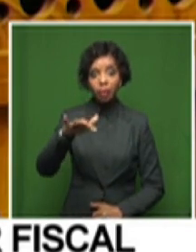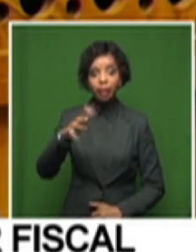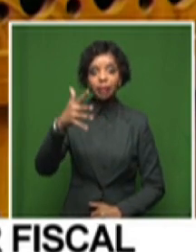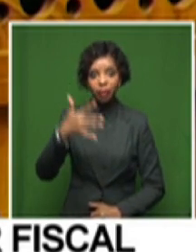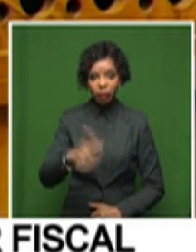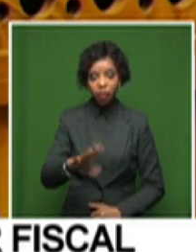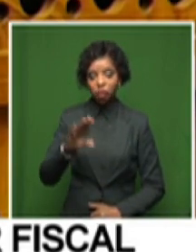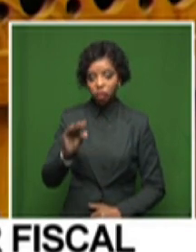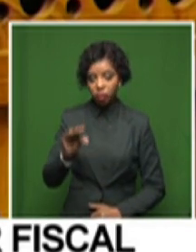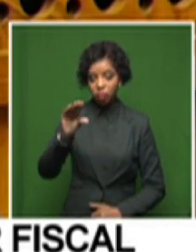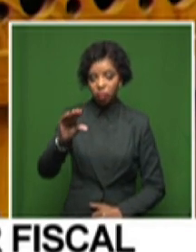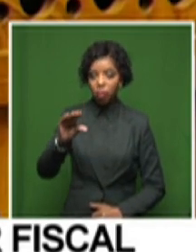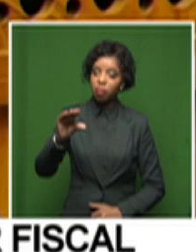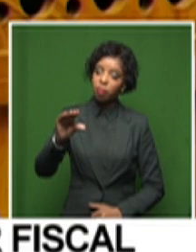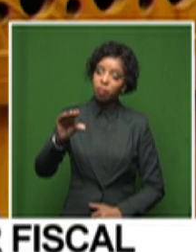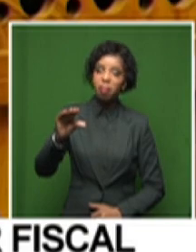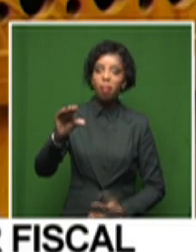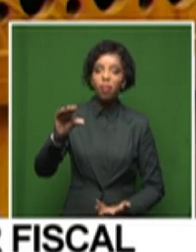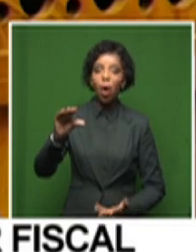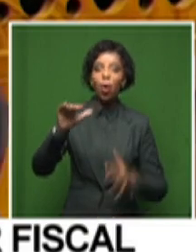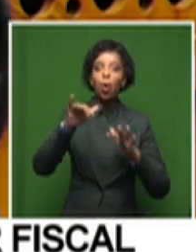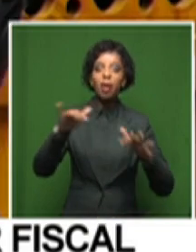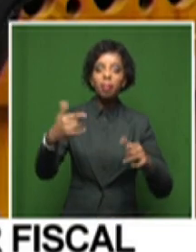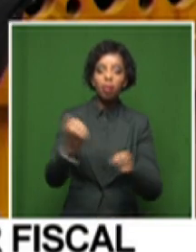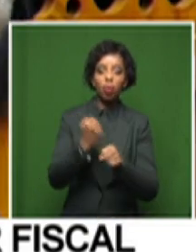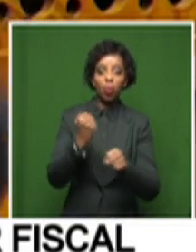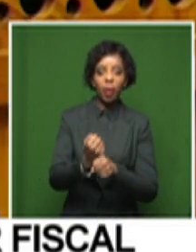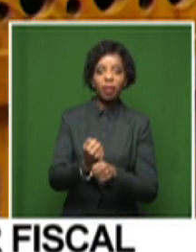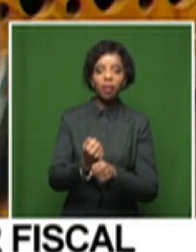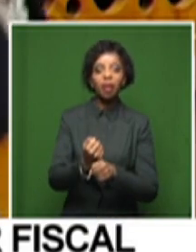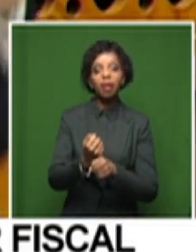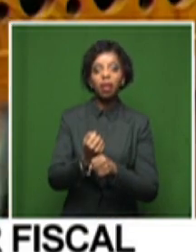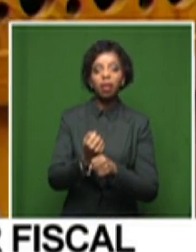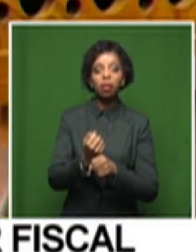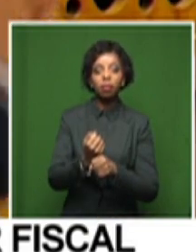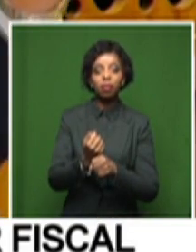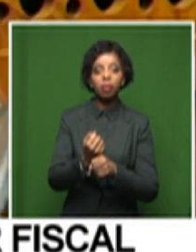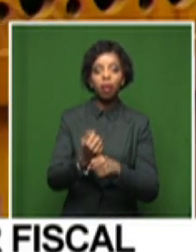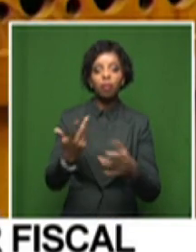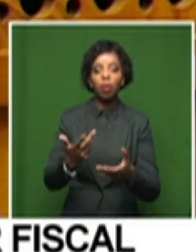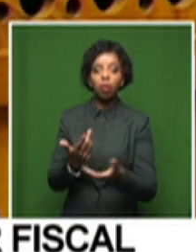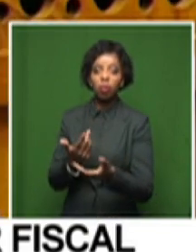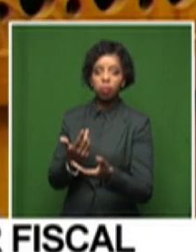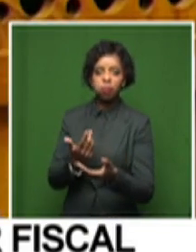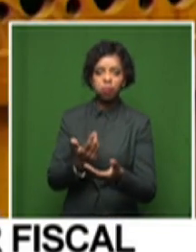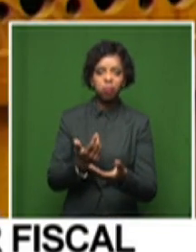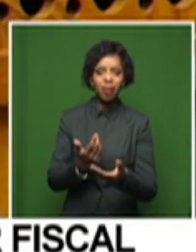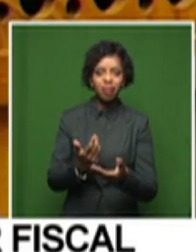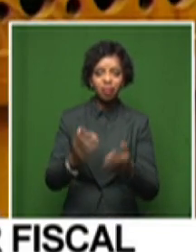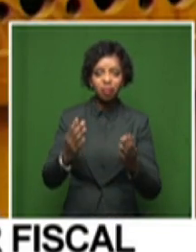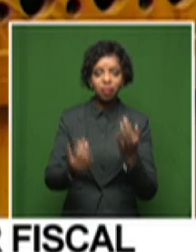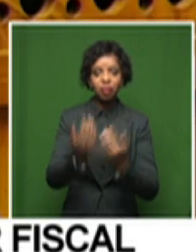for the Working for Fire. Working for Fire, you stop the fire breaks.